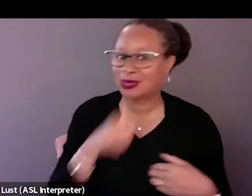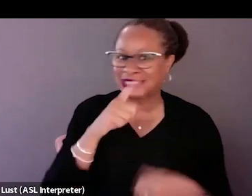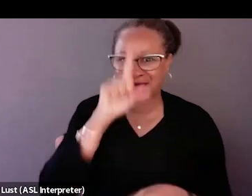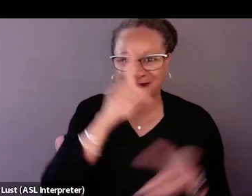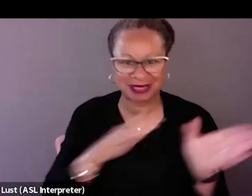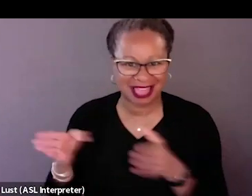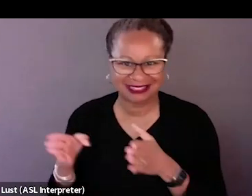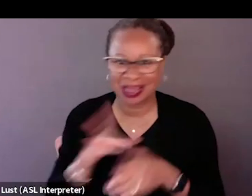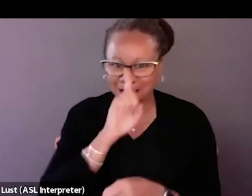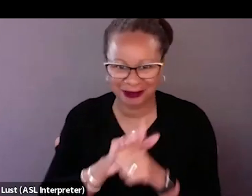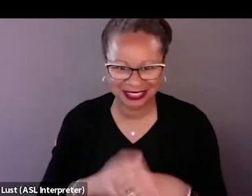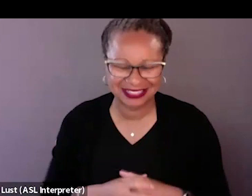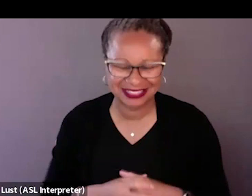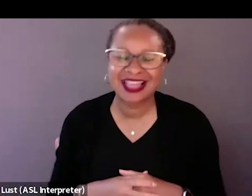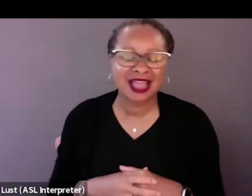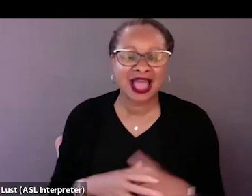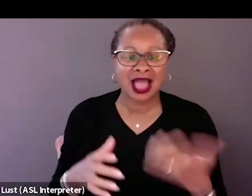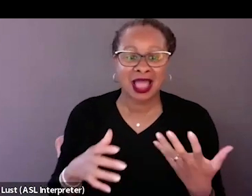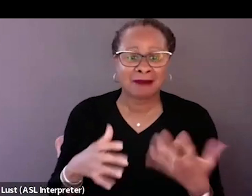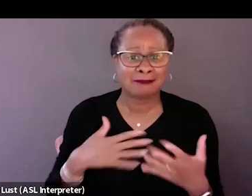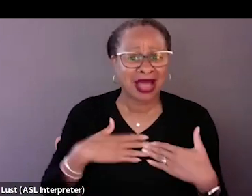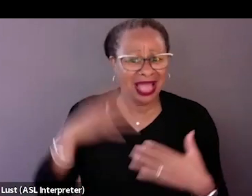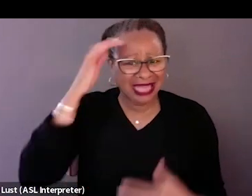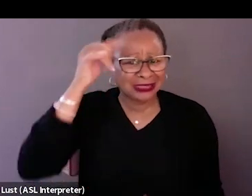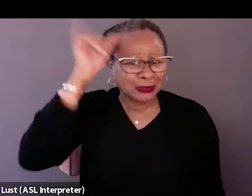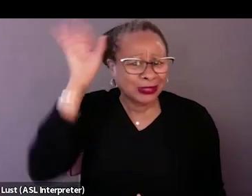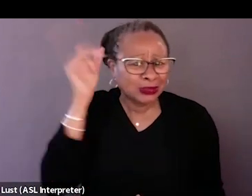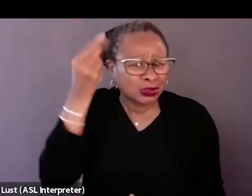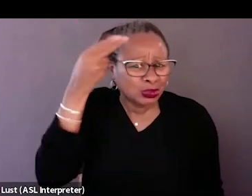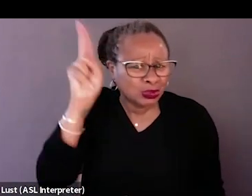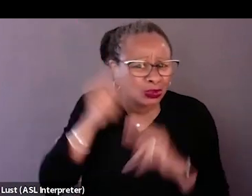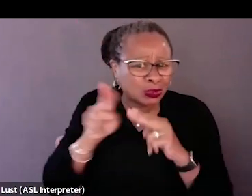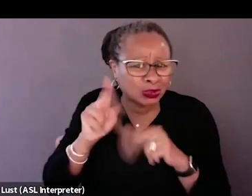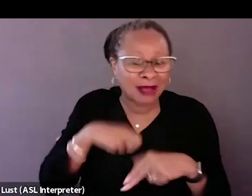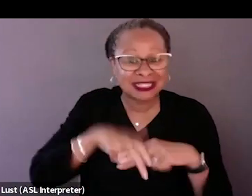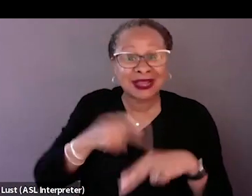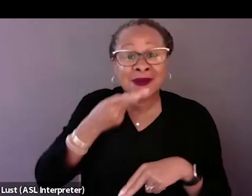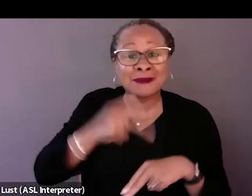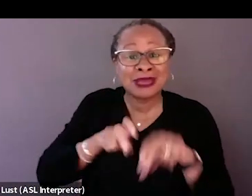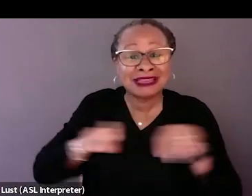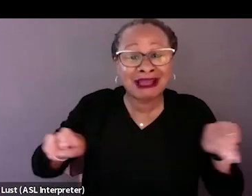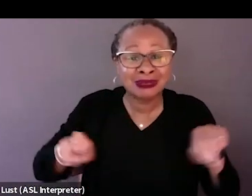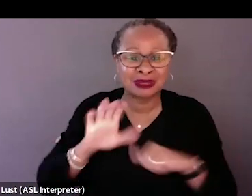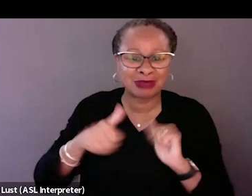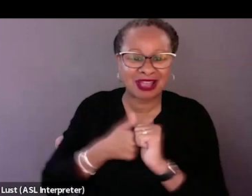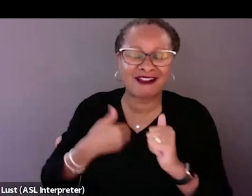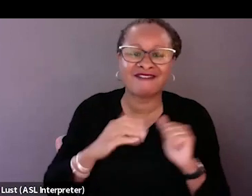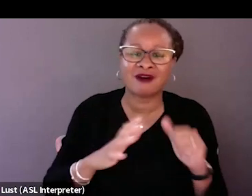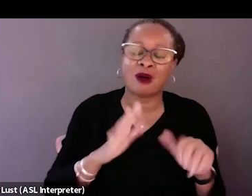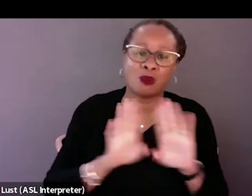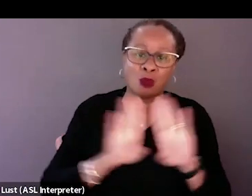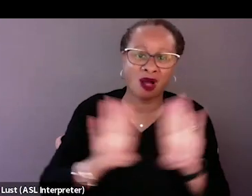unplanned. I have a shaved head-ish. I'm on a pink couch, and behind me is a wall of